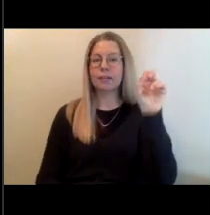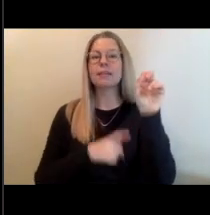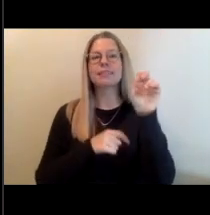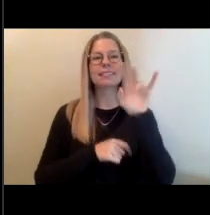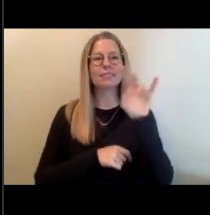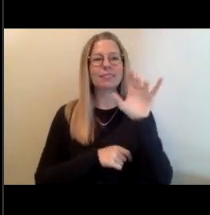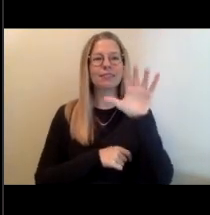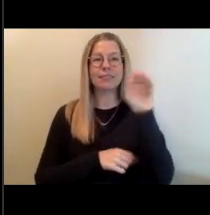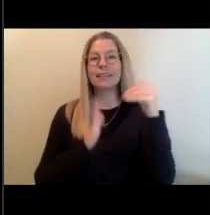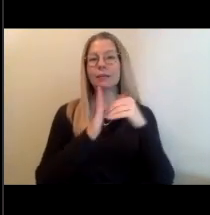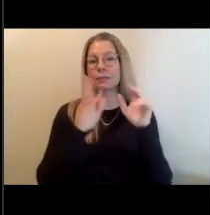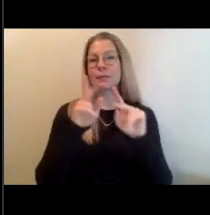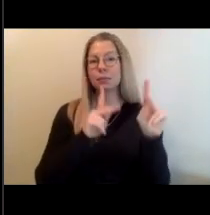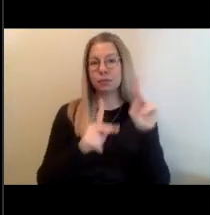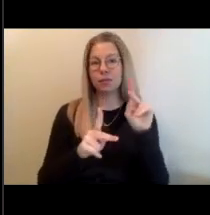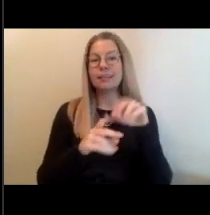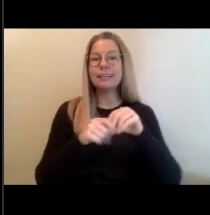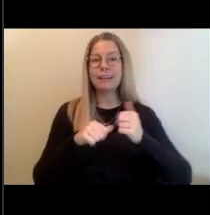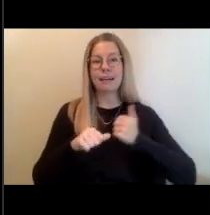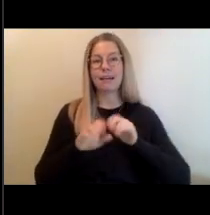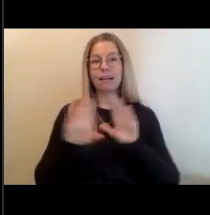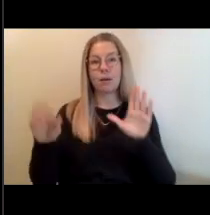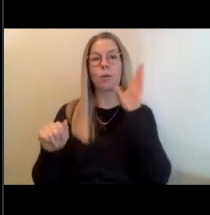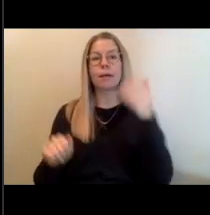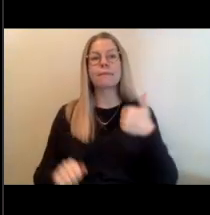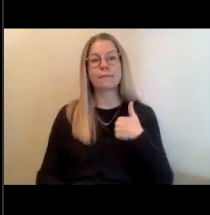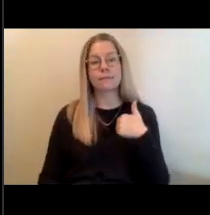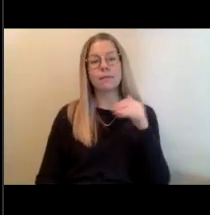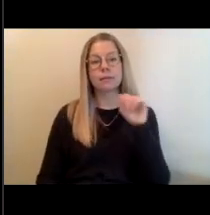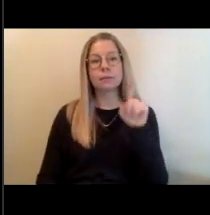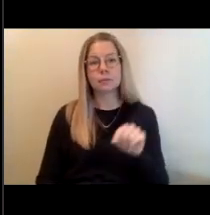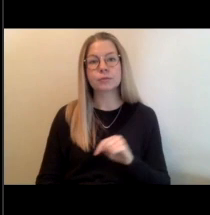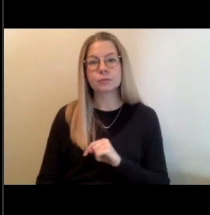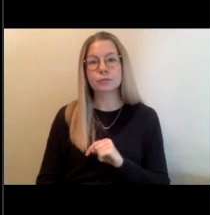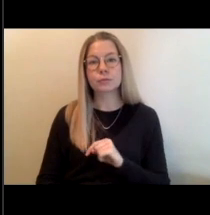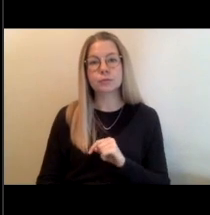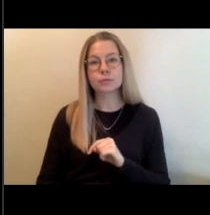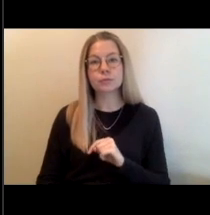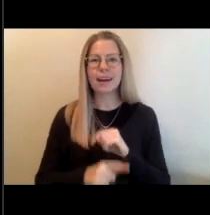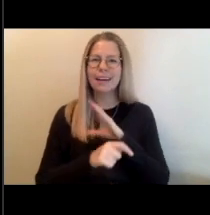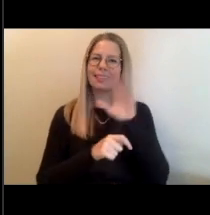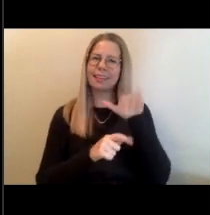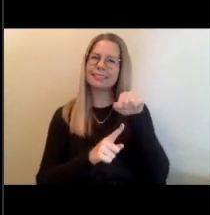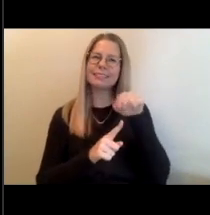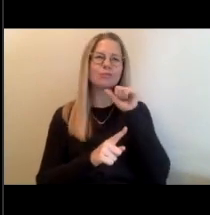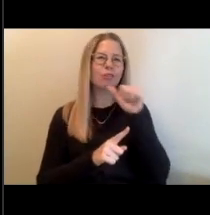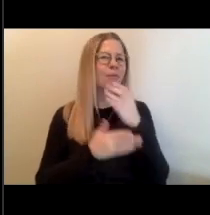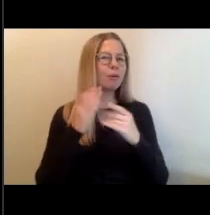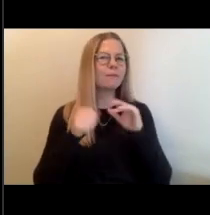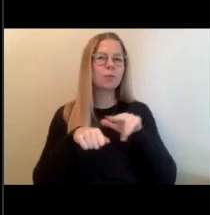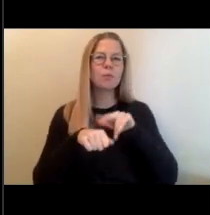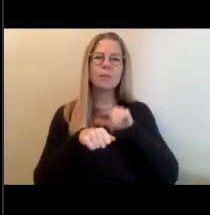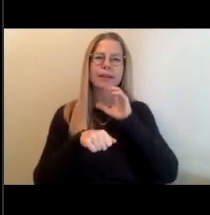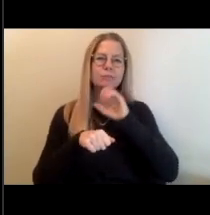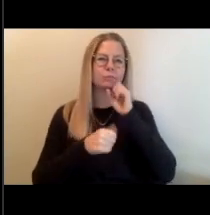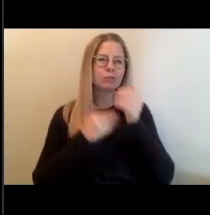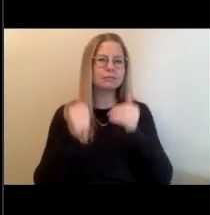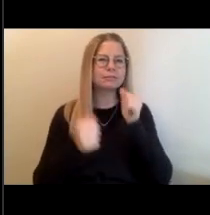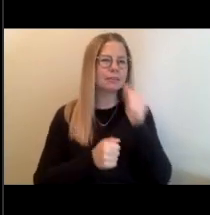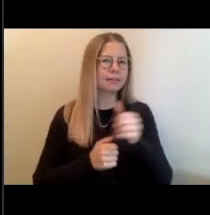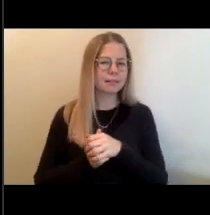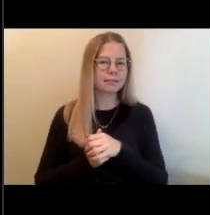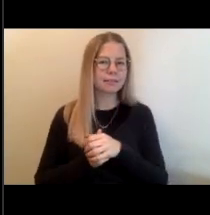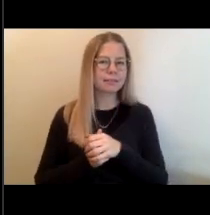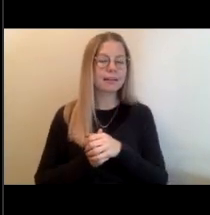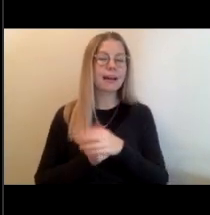750,000 in Canada. It is not normal aging. And the most important who was my